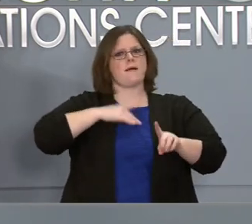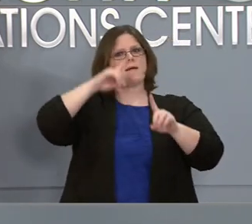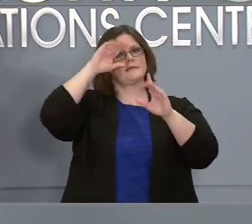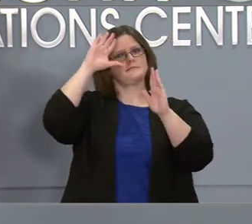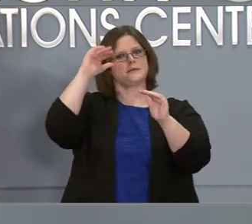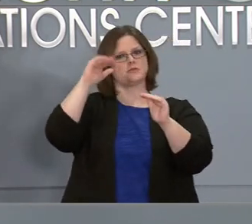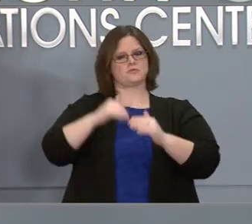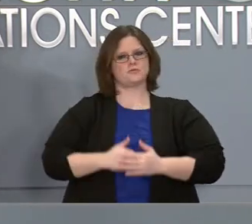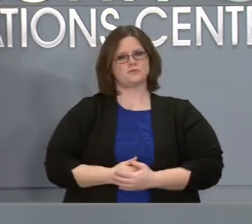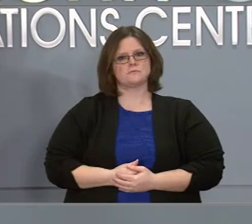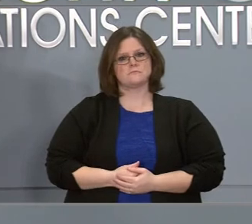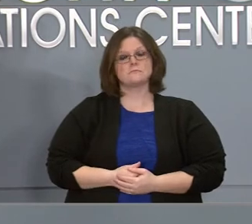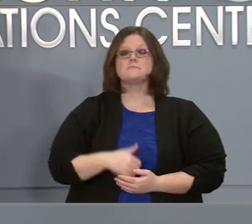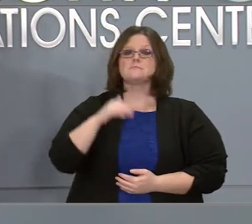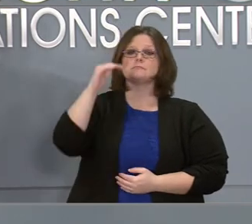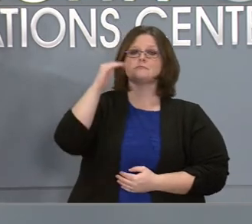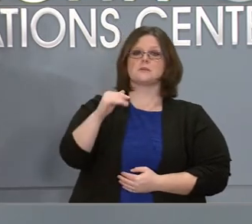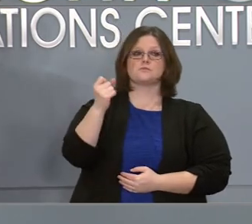Next question, please.